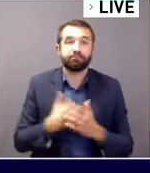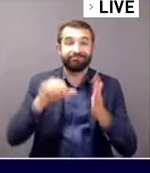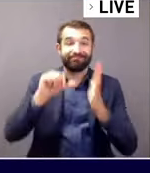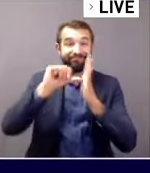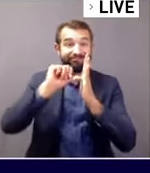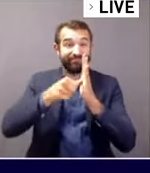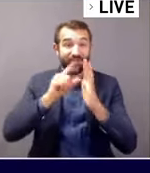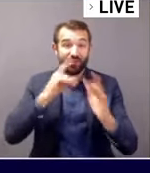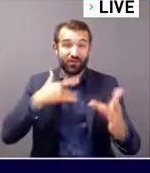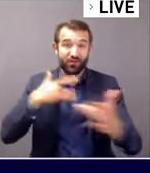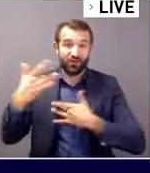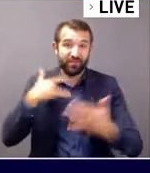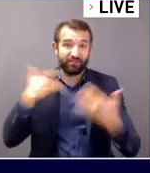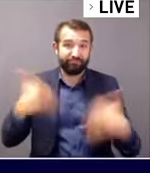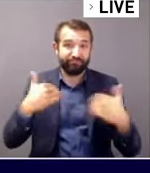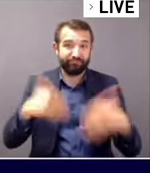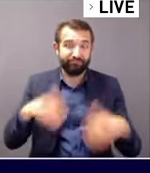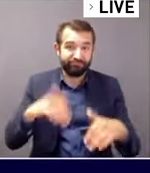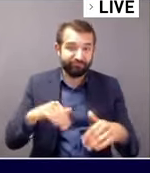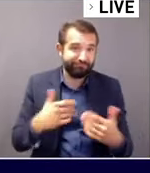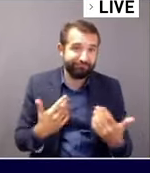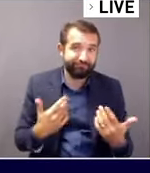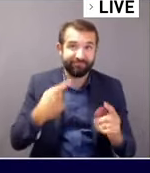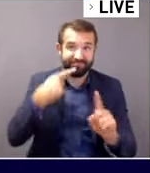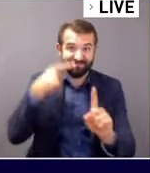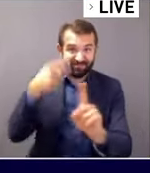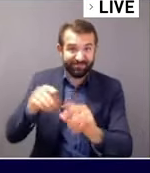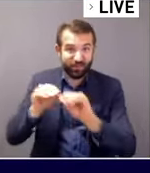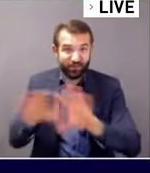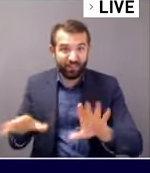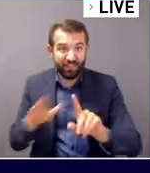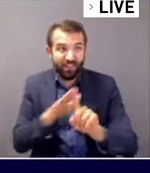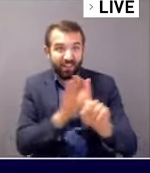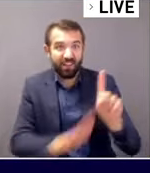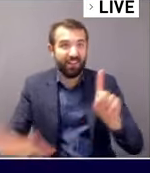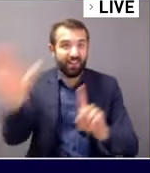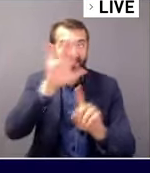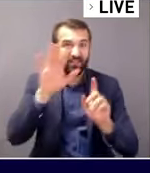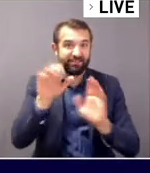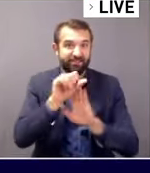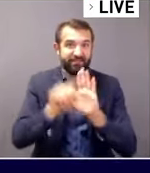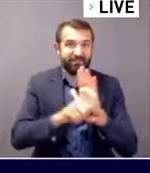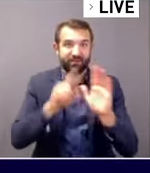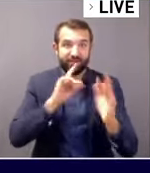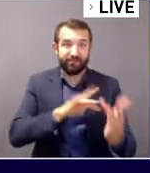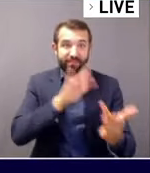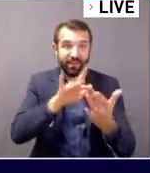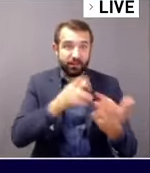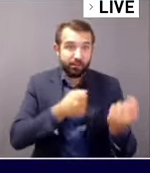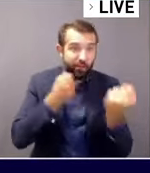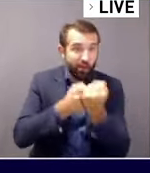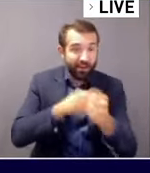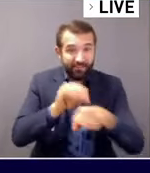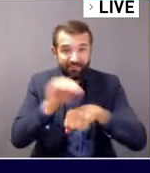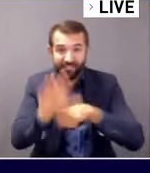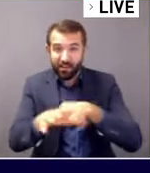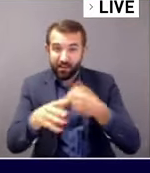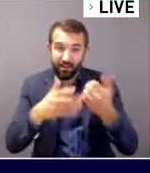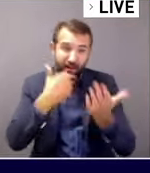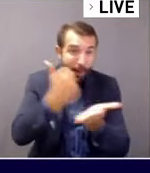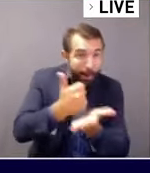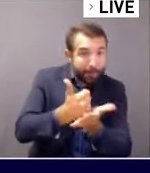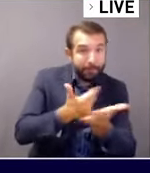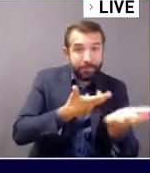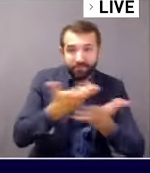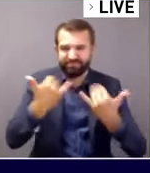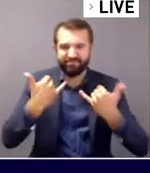As always, our concern level remains high for this as well as all outbreaks, and we continue to remain engaged with officials at the